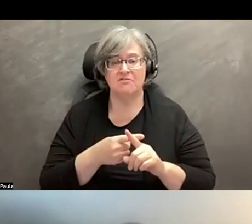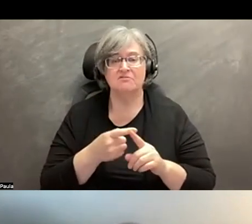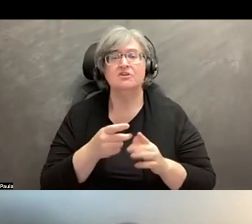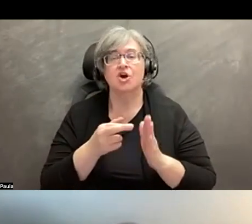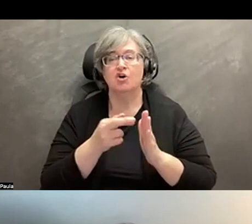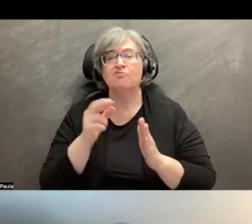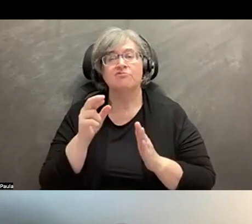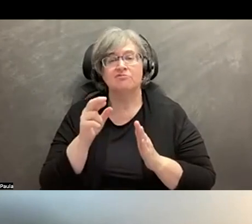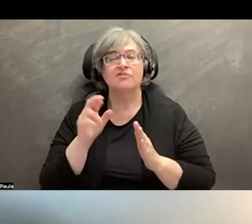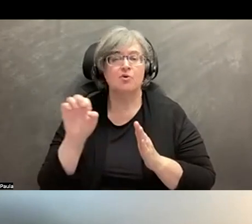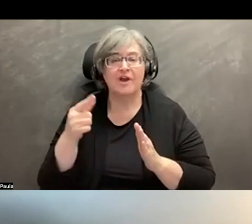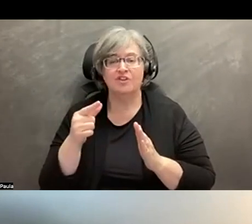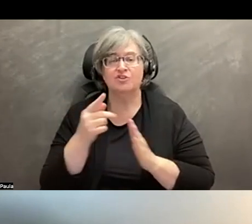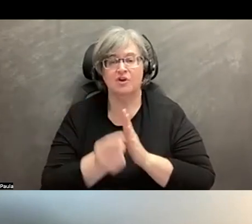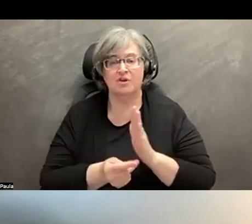rapid rehousing.